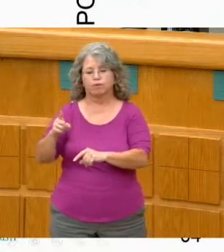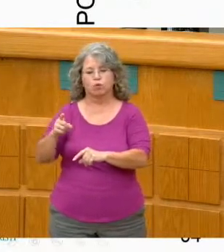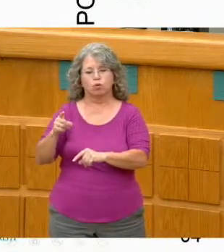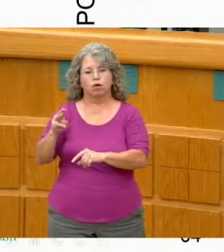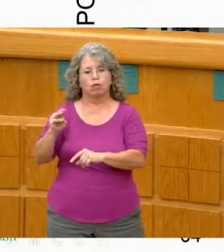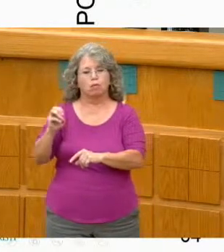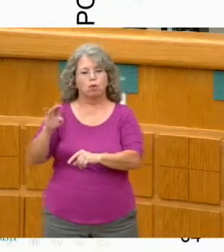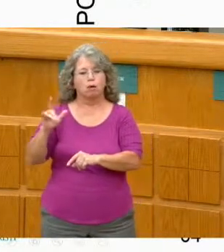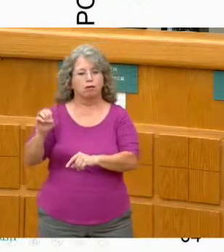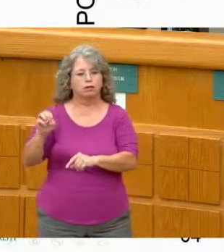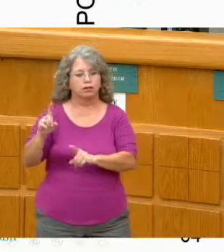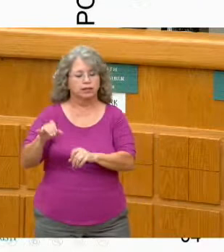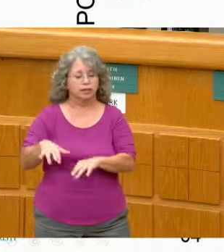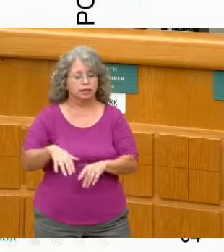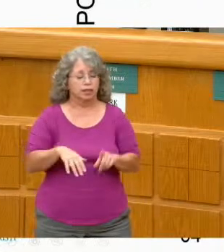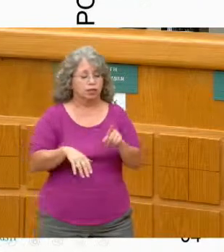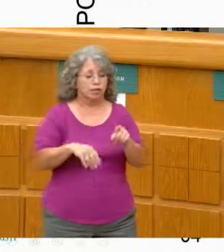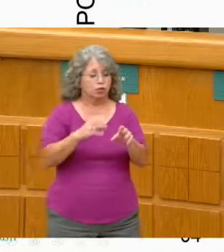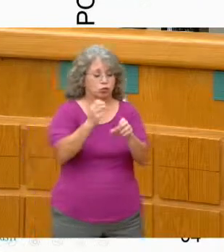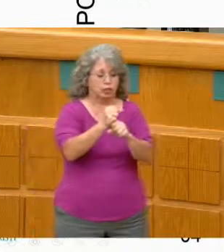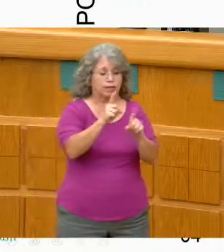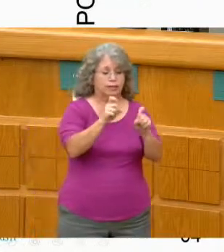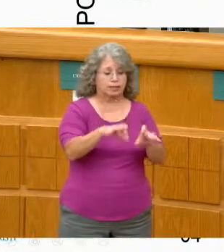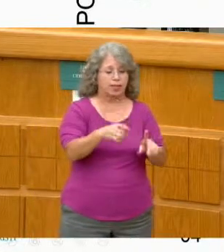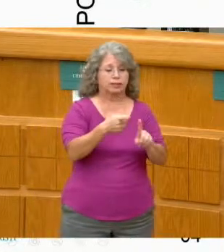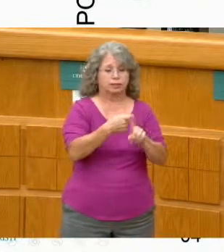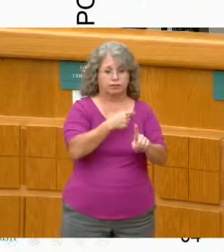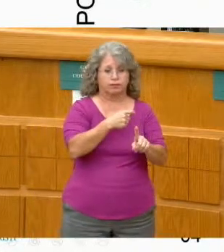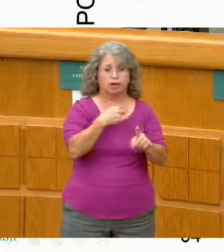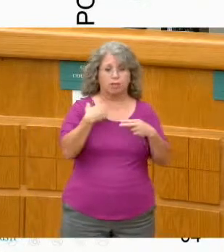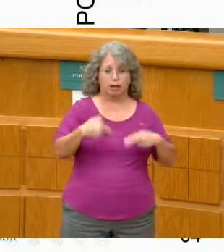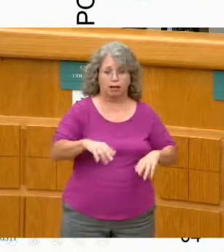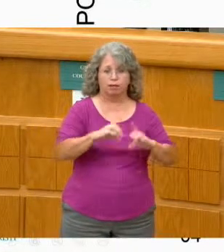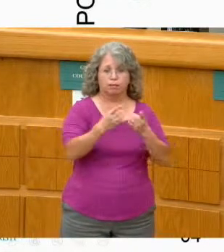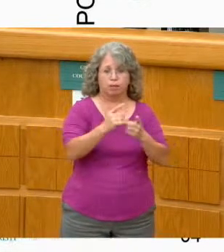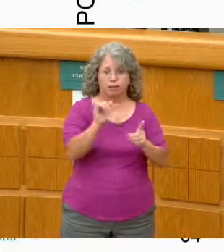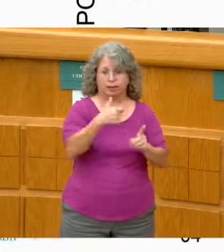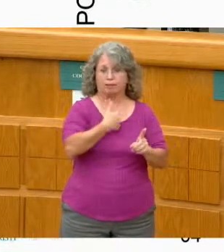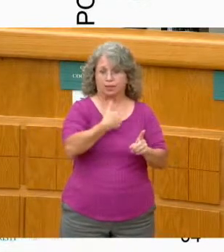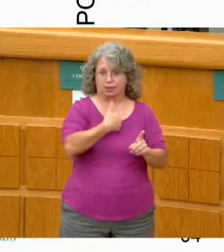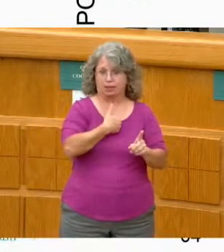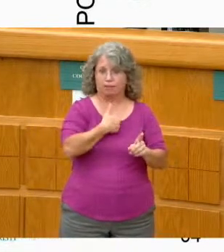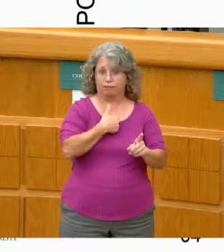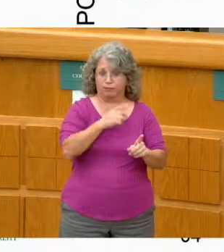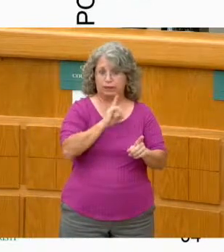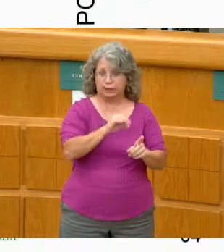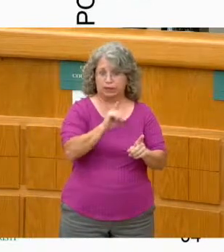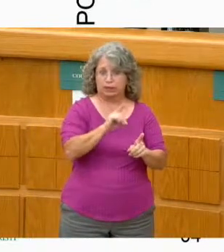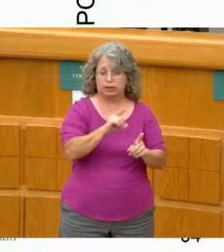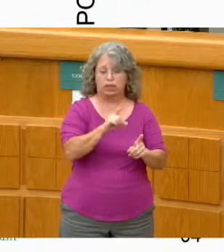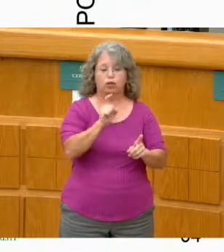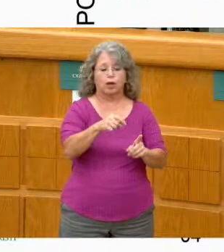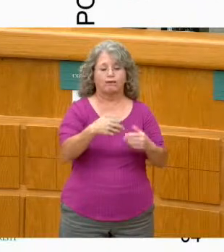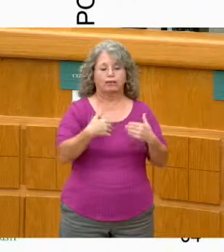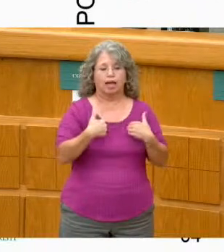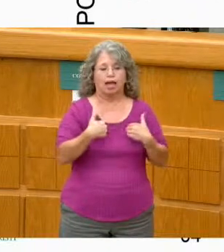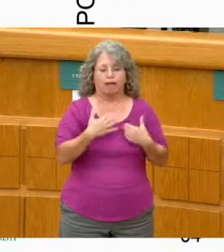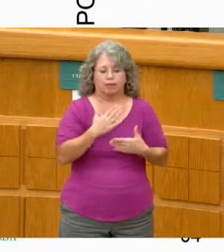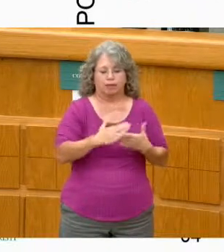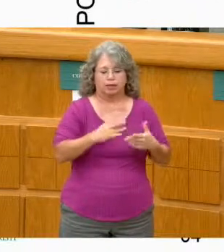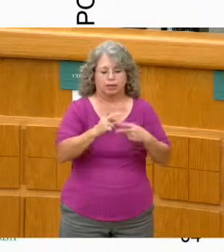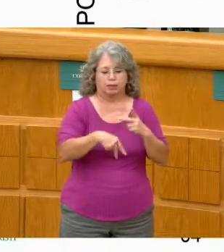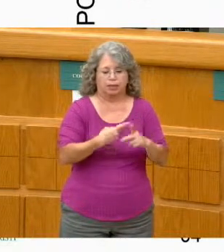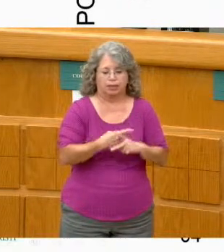at the mobile testing is that in order to get tested by the local Public Health Department, like I myself did, you have to have